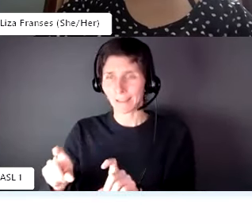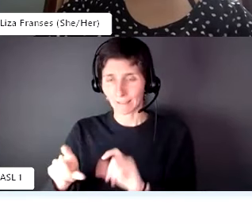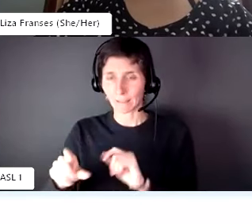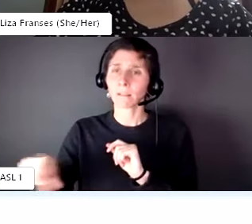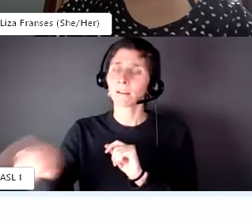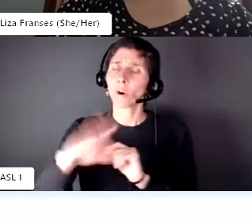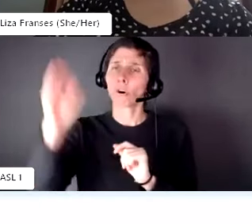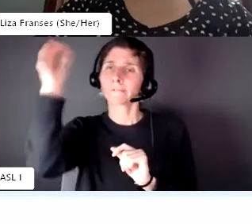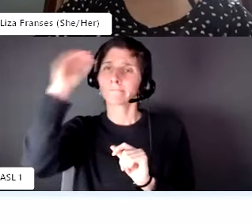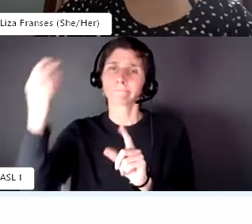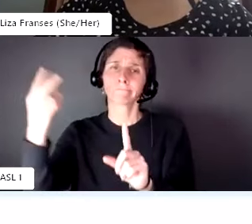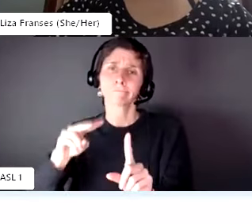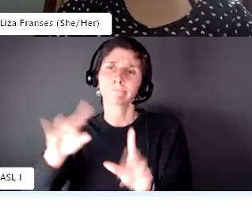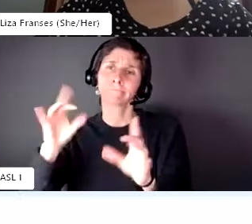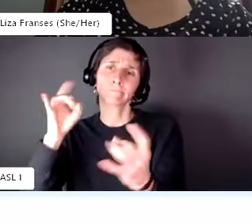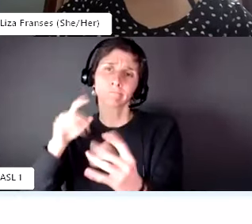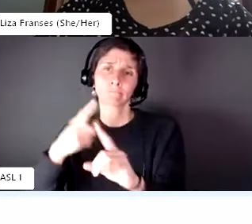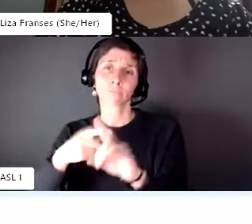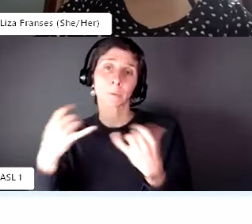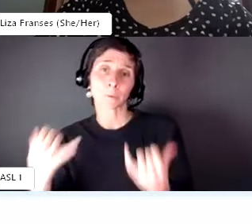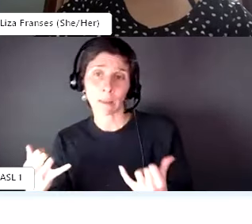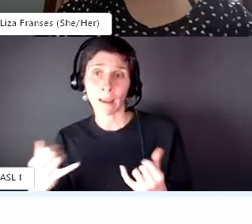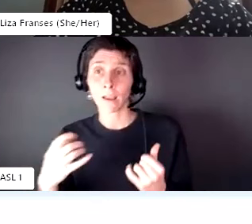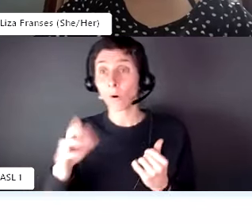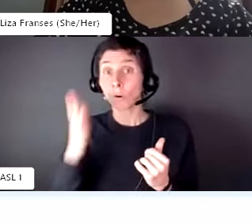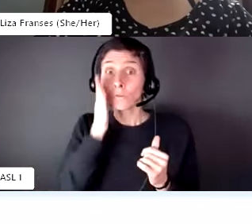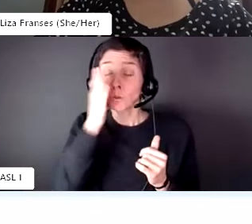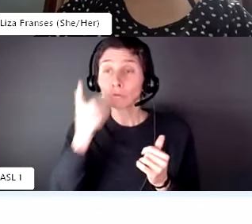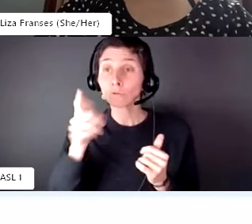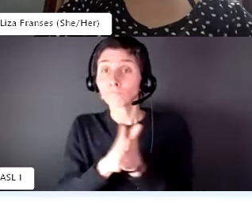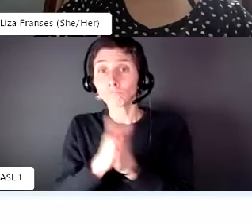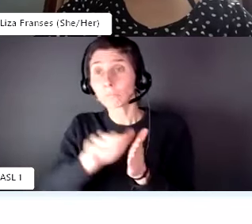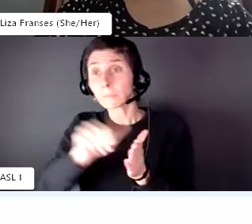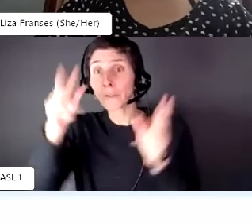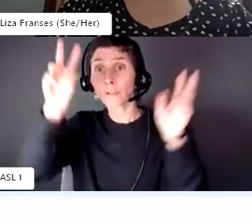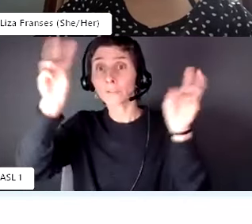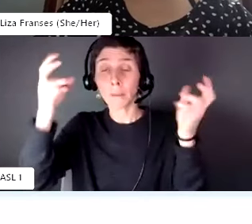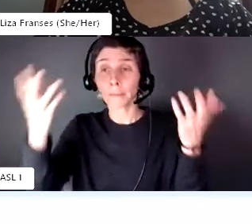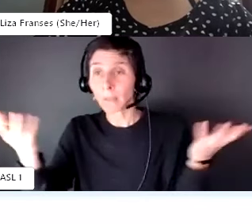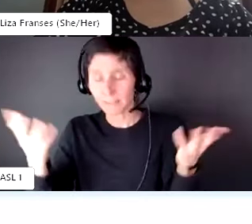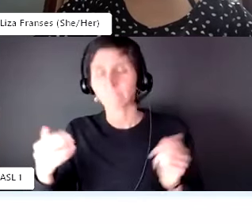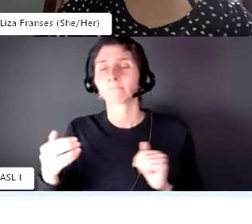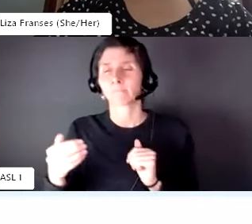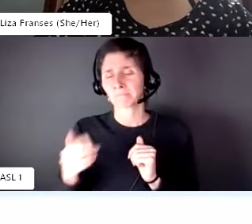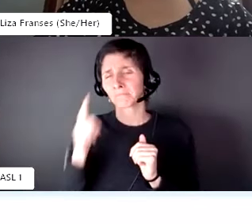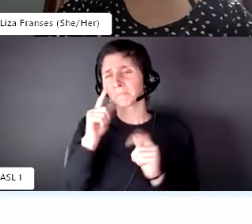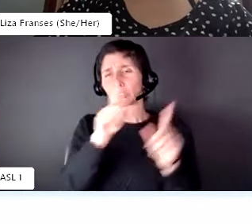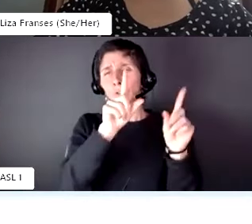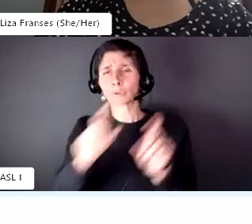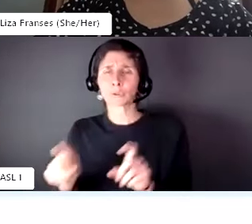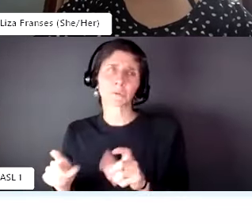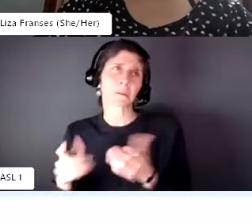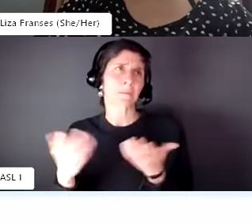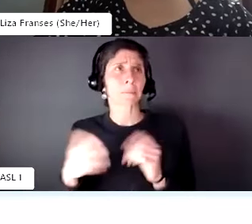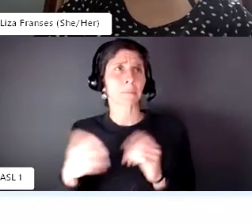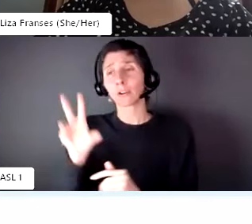your feedback for today and other topics that you might see relevant for us to host in the future. Takes at least 15, maybe 30 seconds